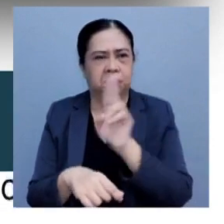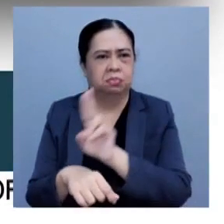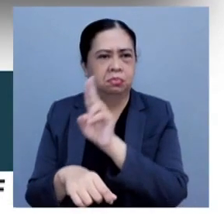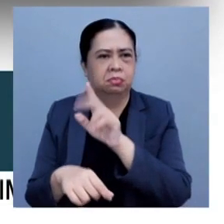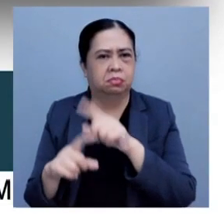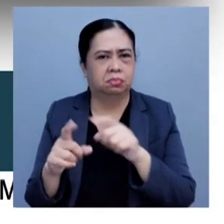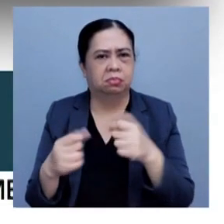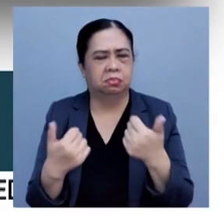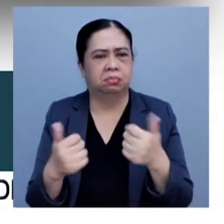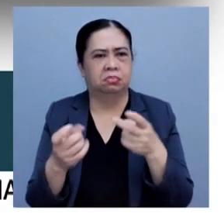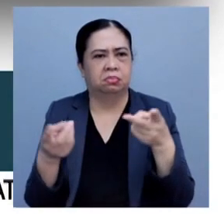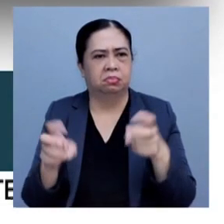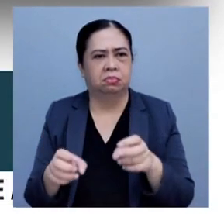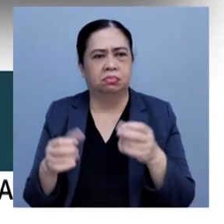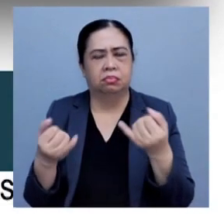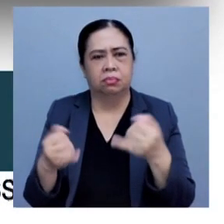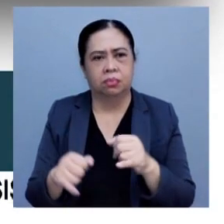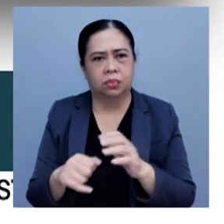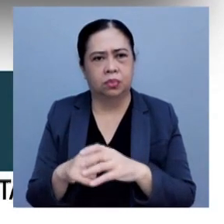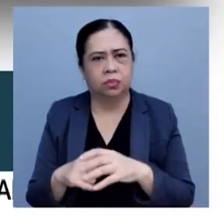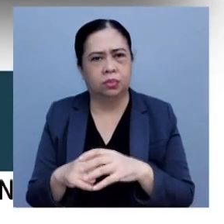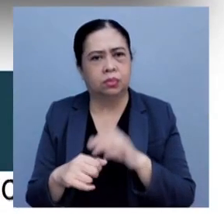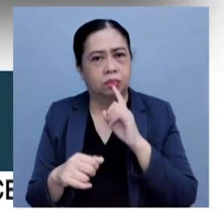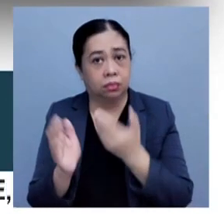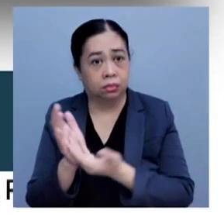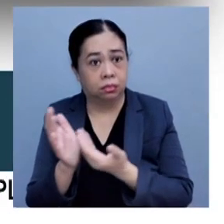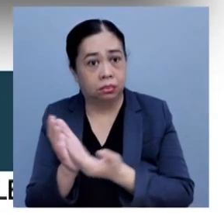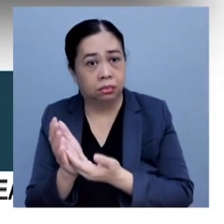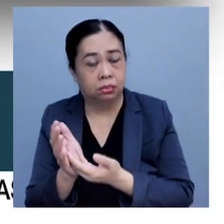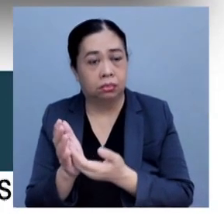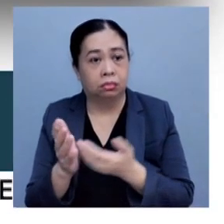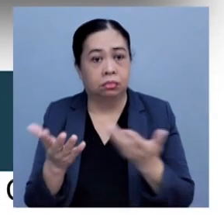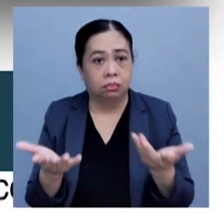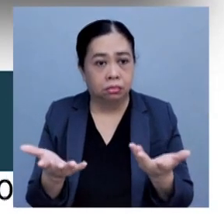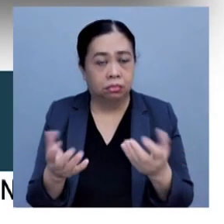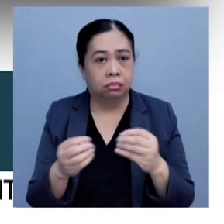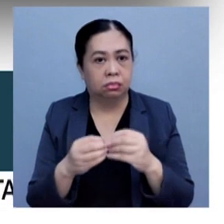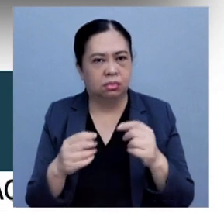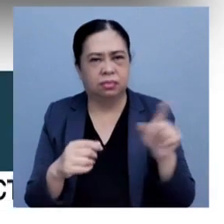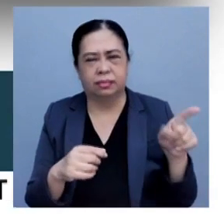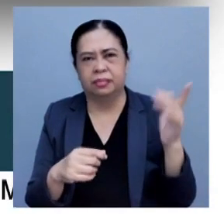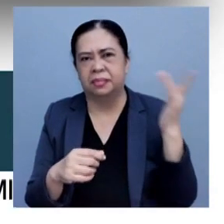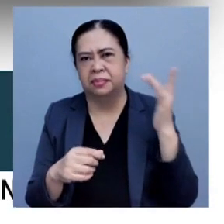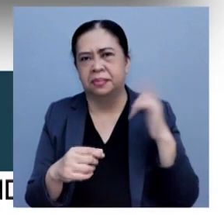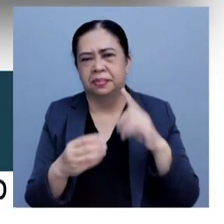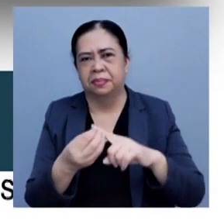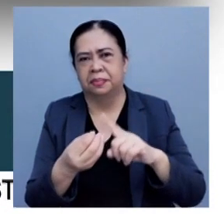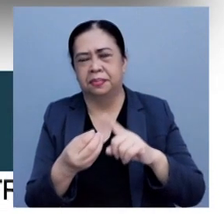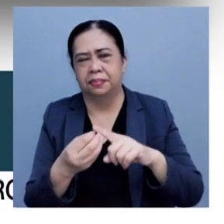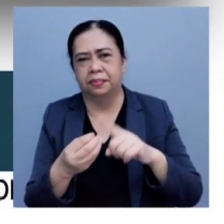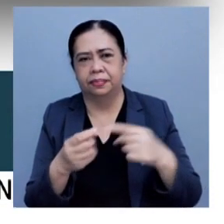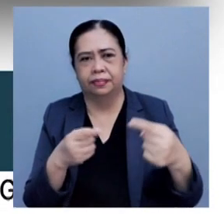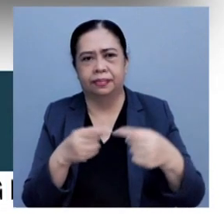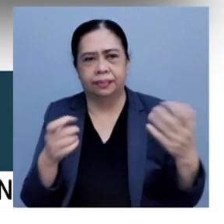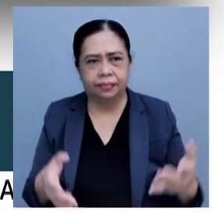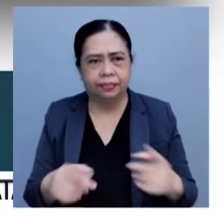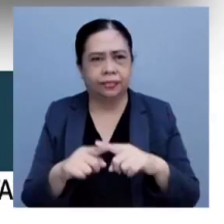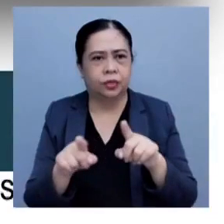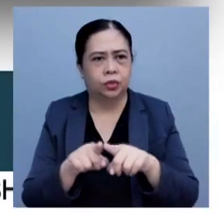ng ebidensya na ito'y ibinulsa. Pero ngayon, masyadong maingay at hindi lang oposisyon, pati na rin yung